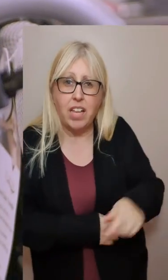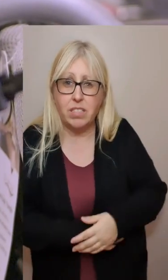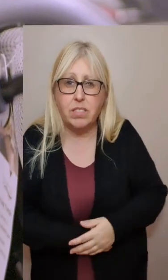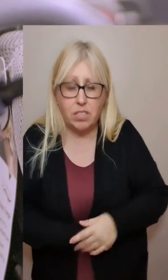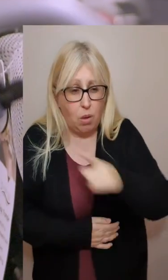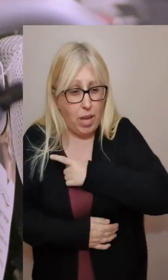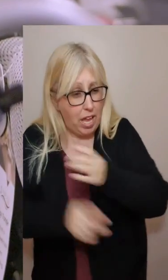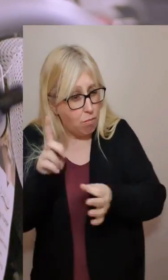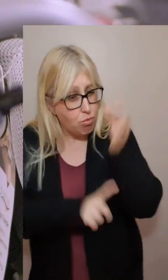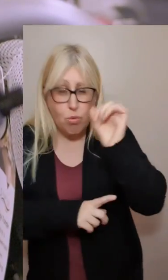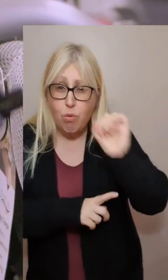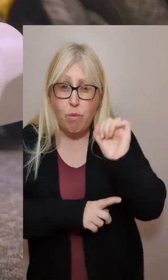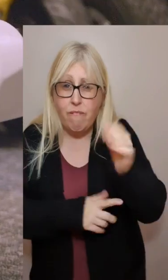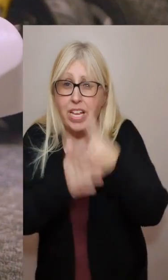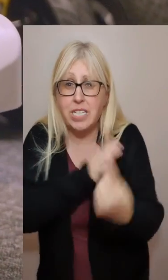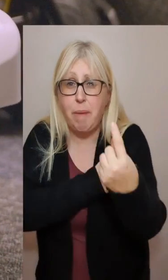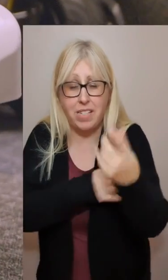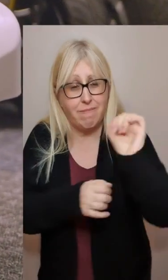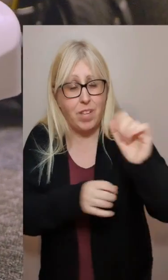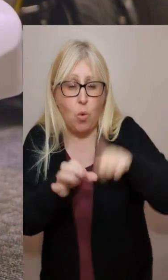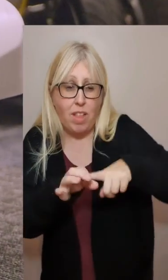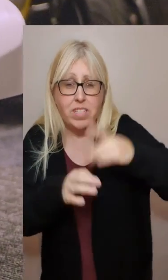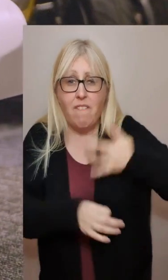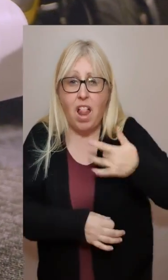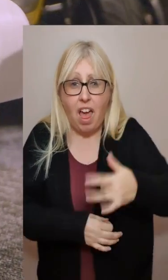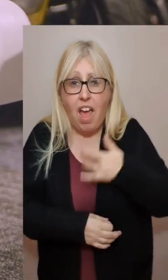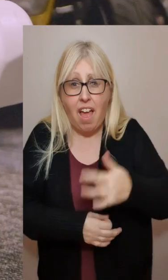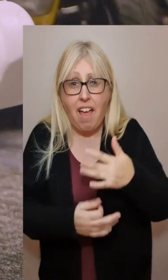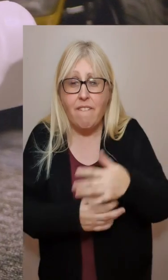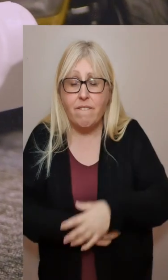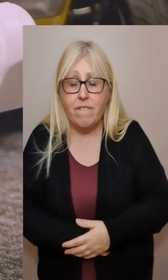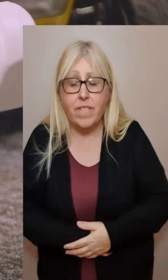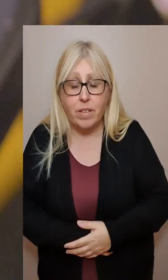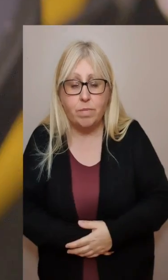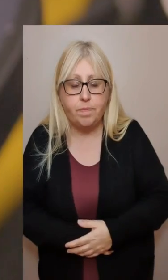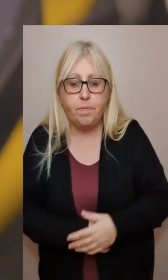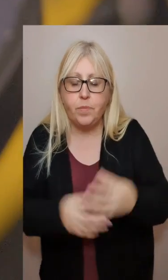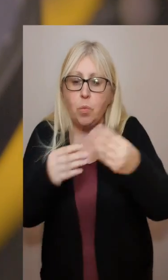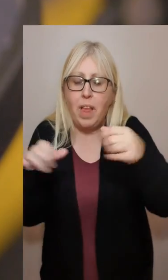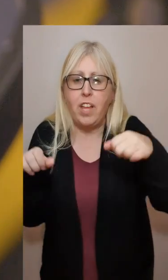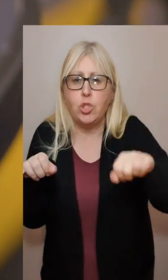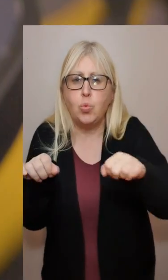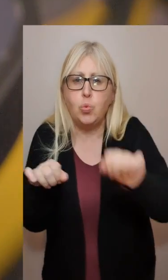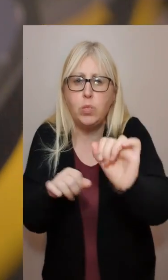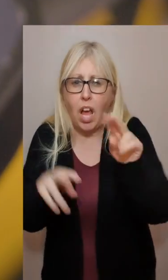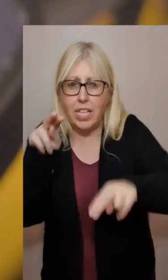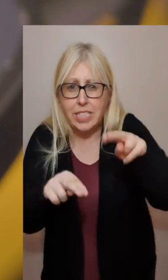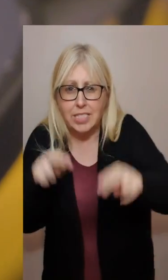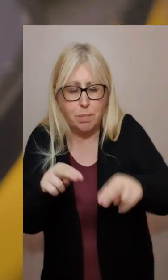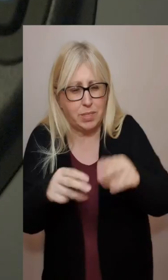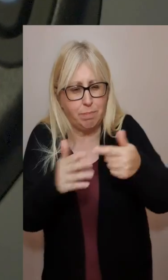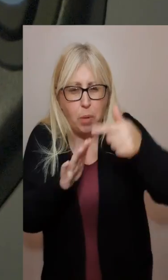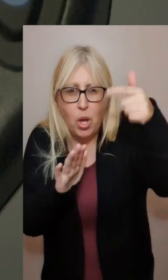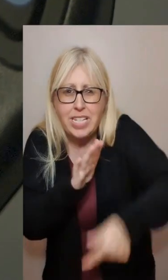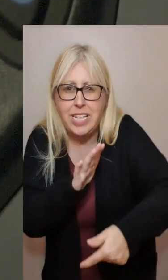will improve their independence and quality of life ultimately. So with a scooter assessment, we'd go into a bit more